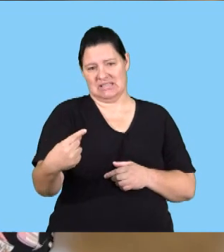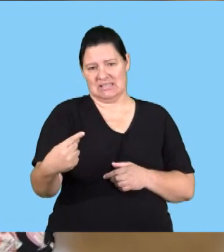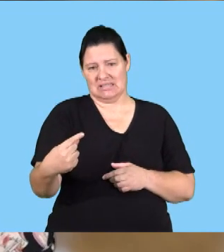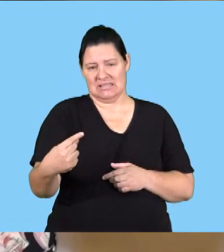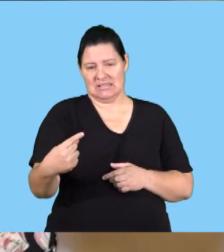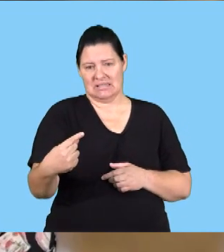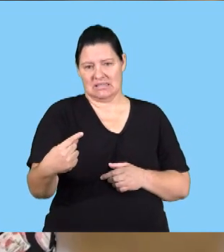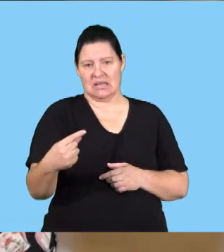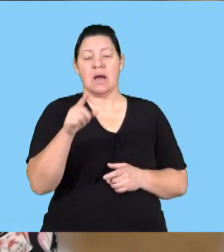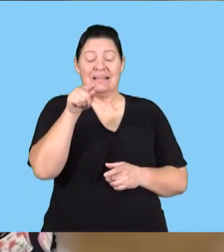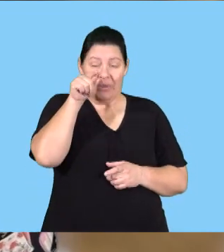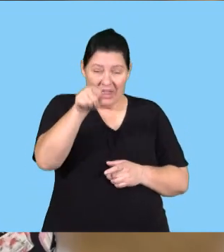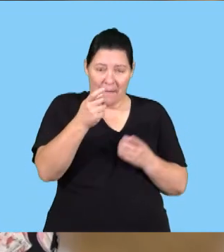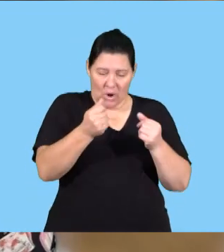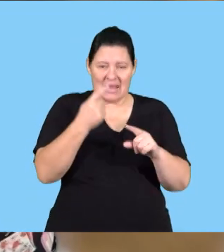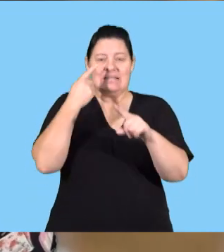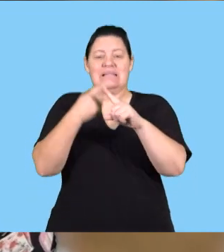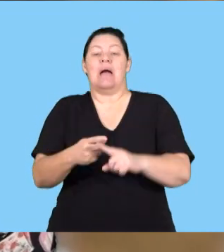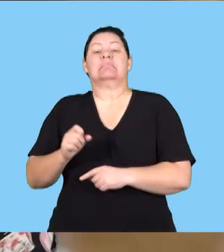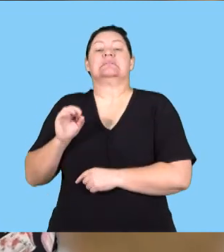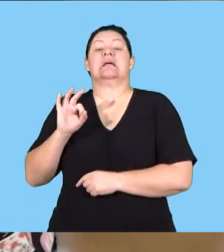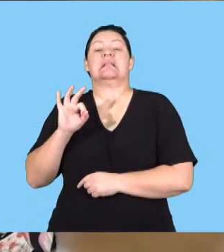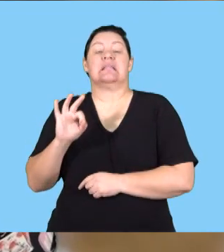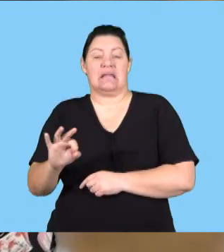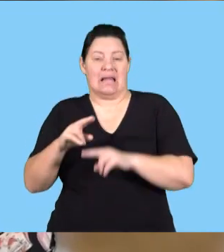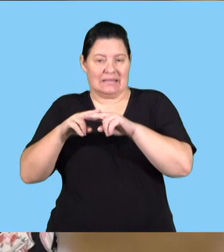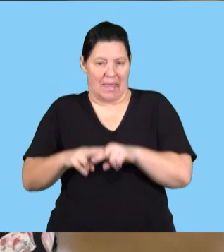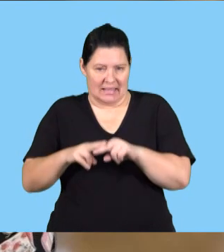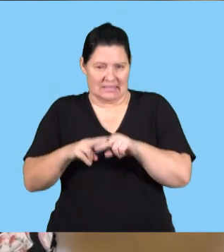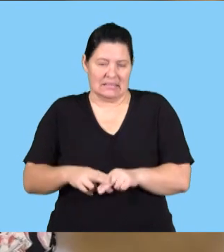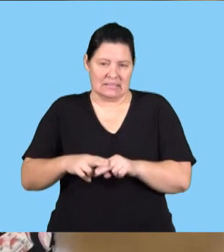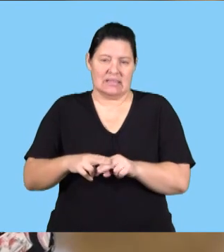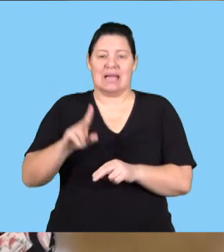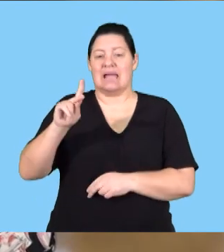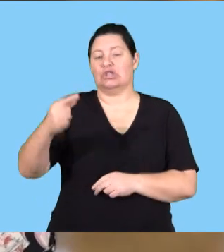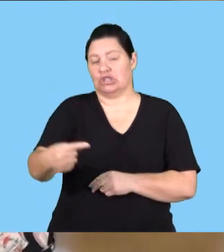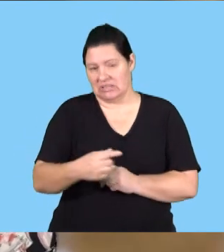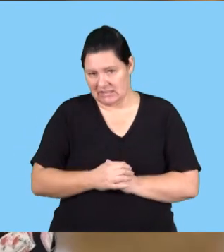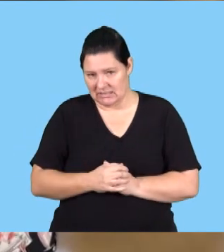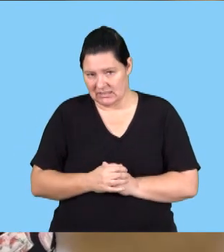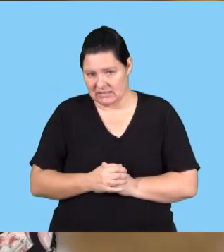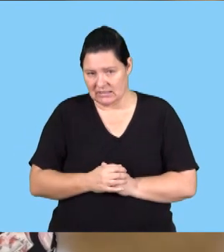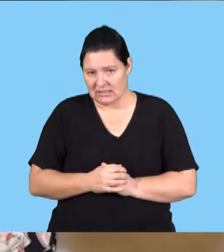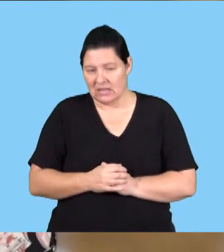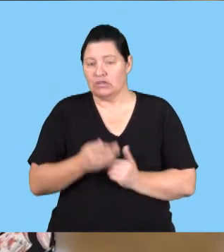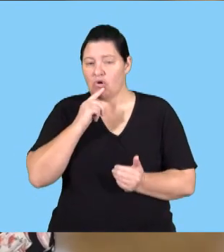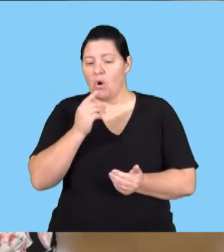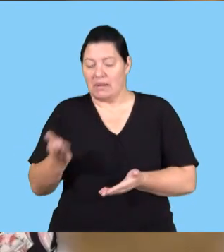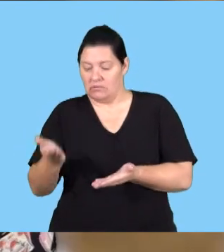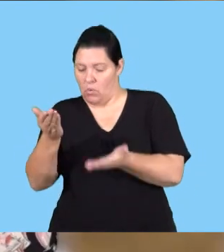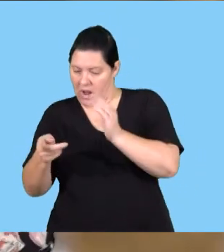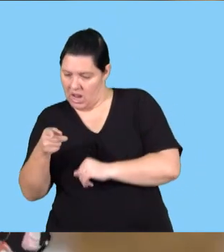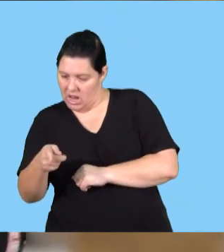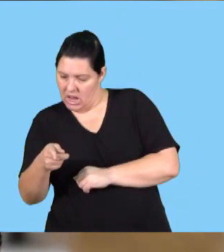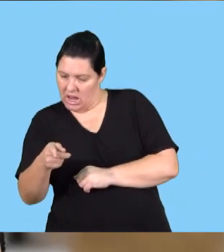that the price will be multiplied according to the kilograms, according to the weight of